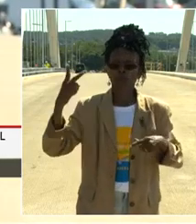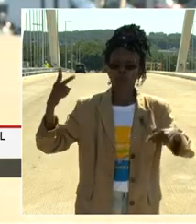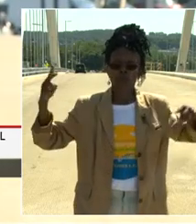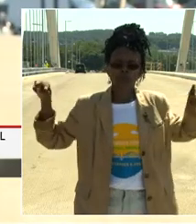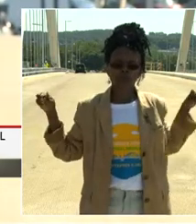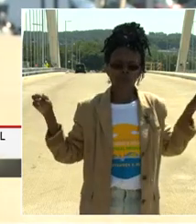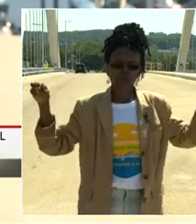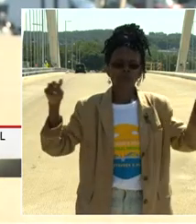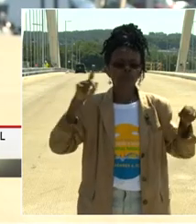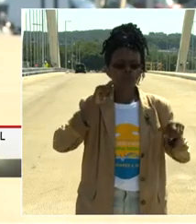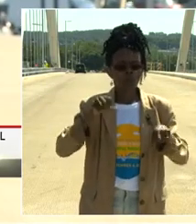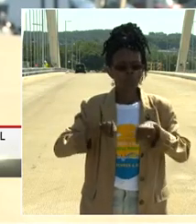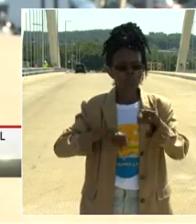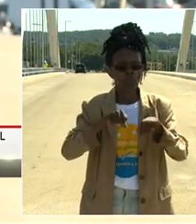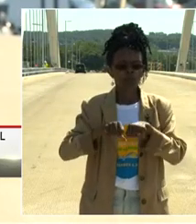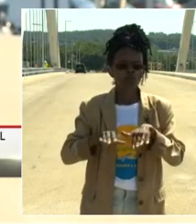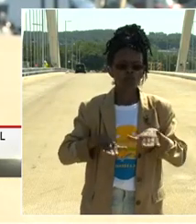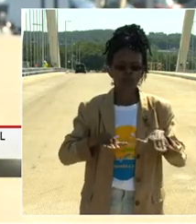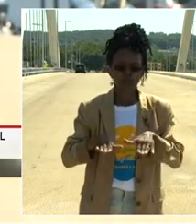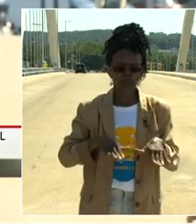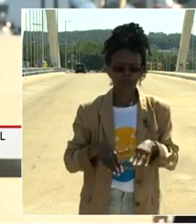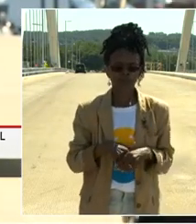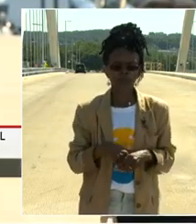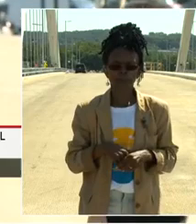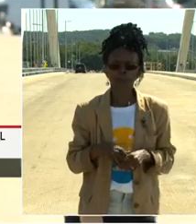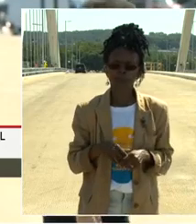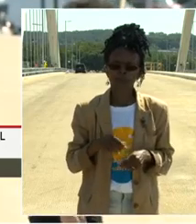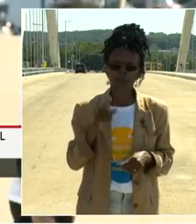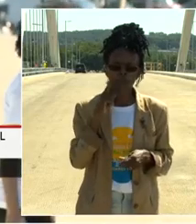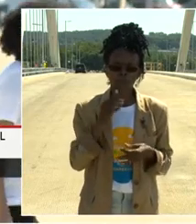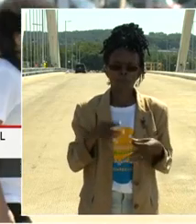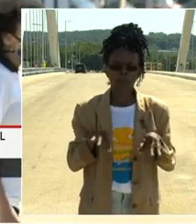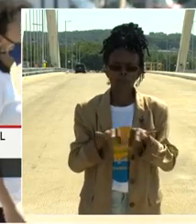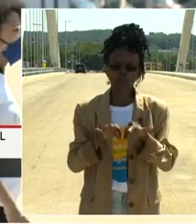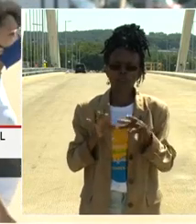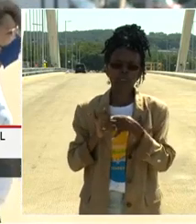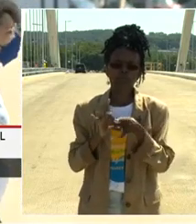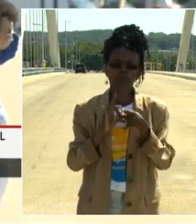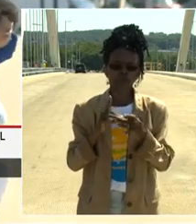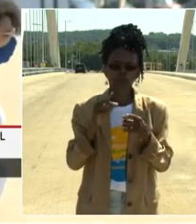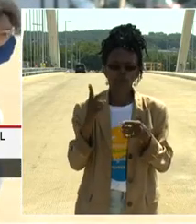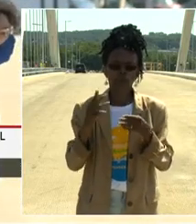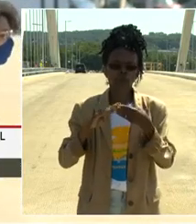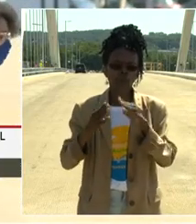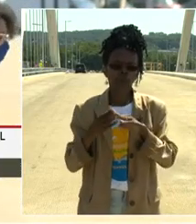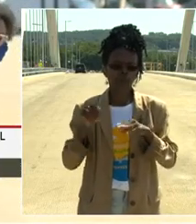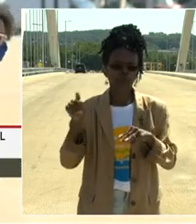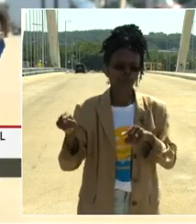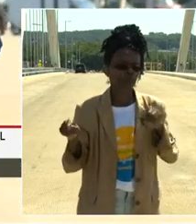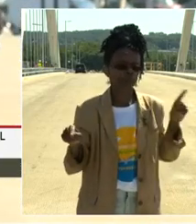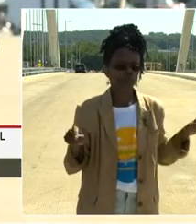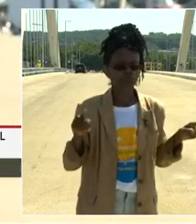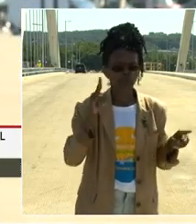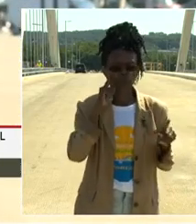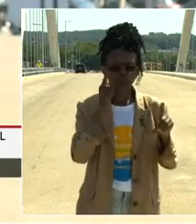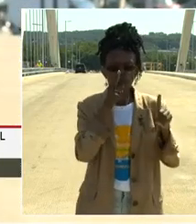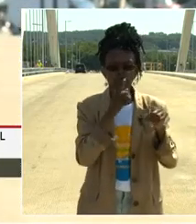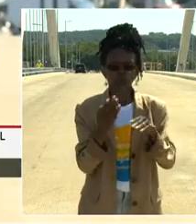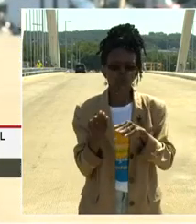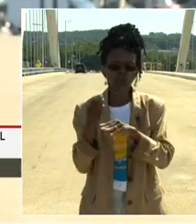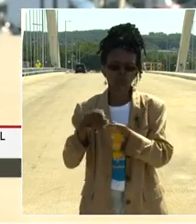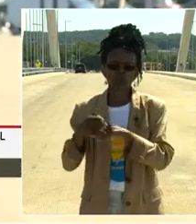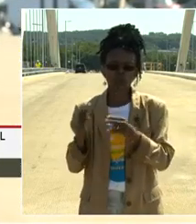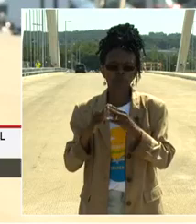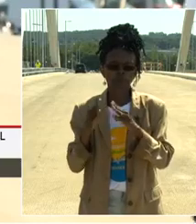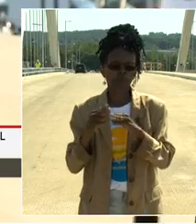to be an important connector between 2 thriving communities, but also a destination from across the city. I want to acknowledge a